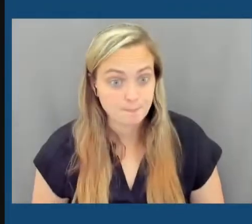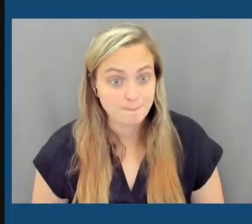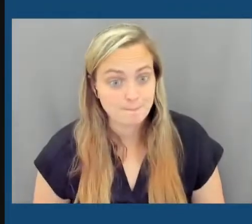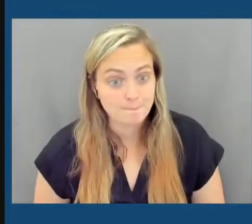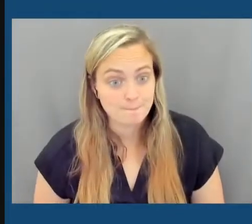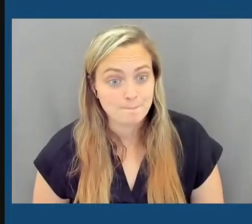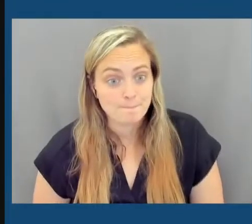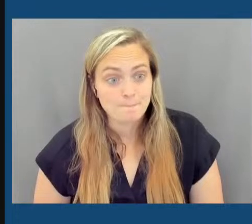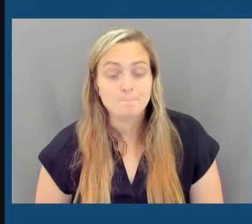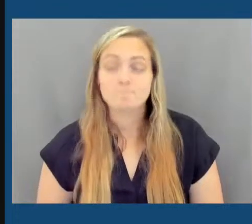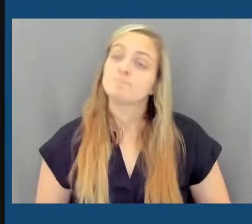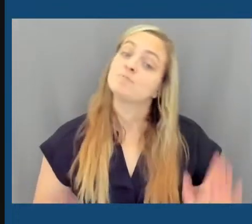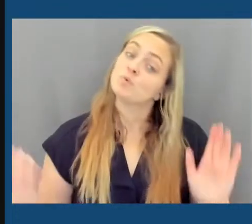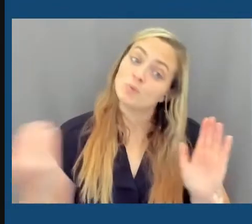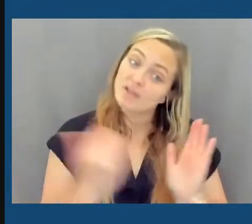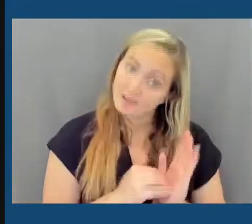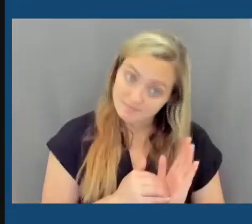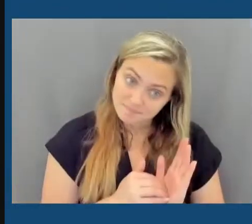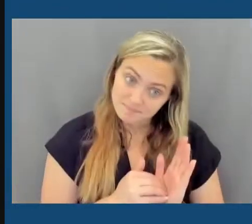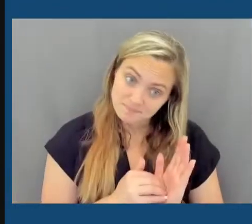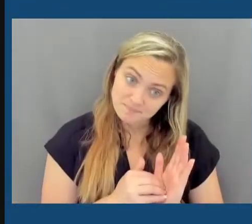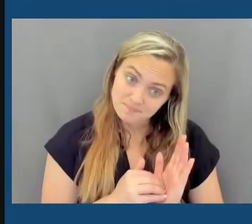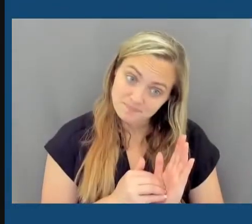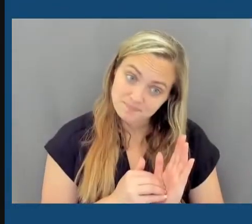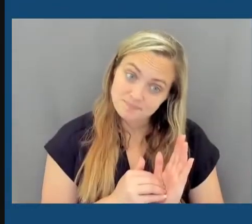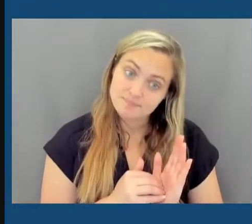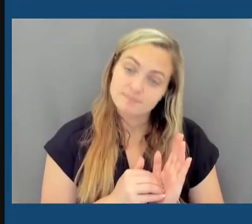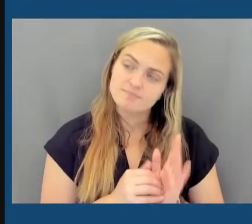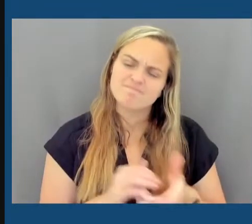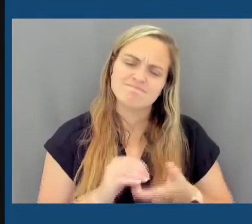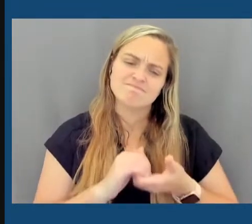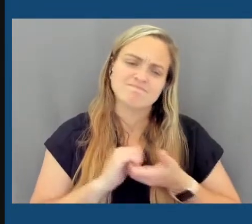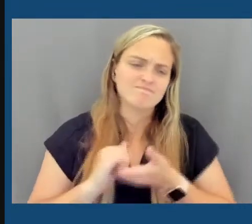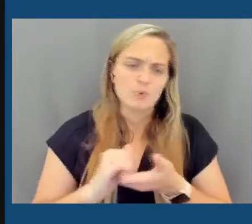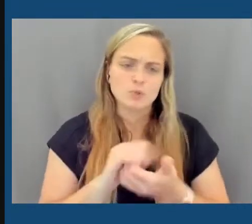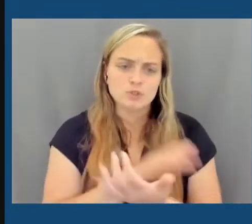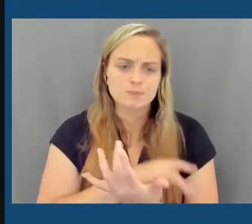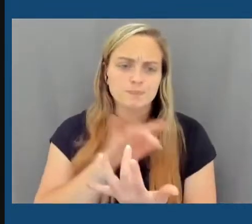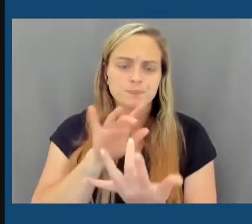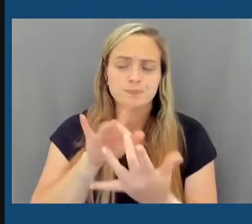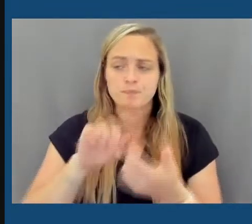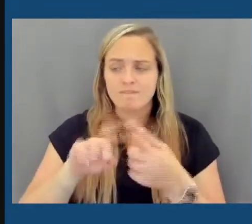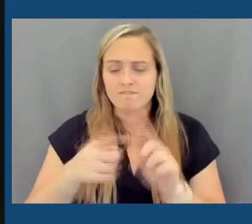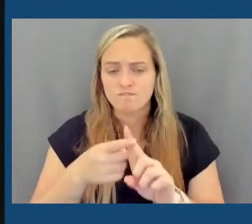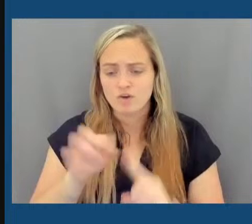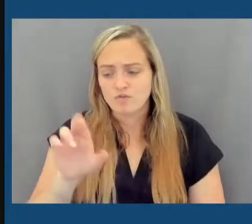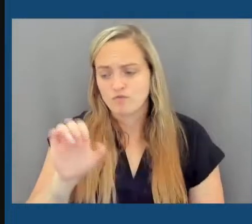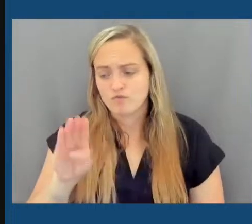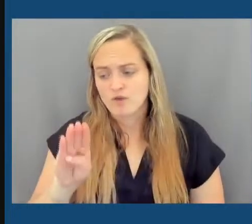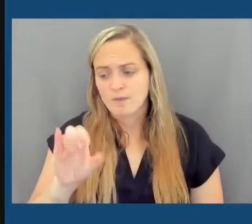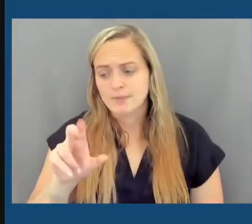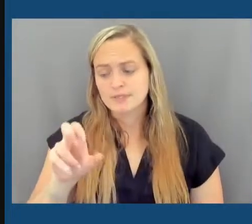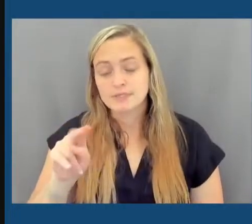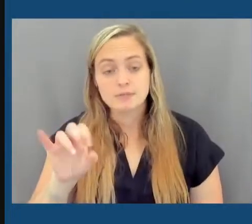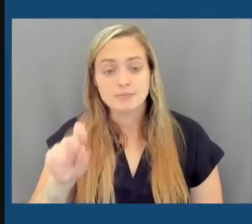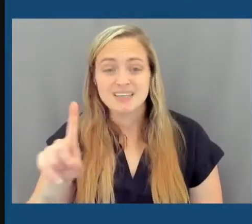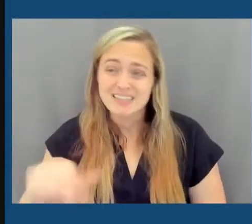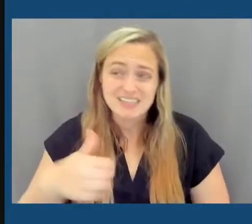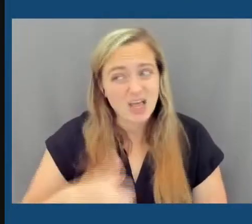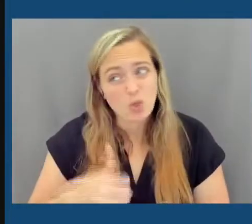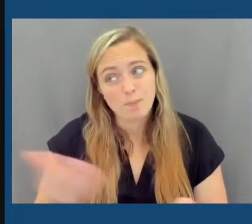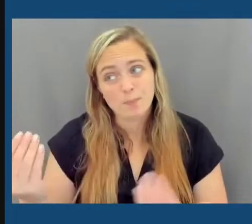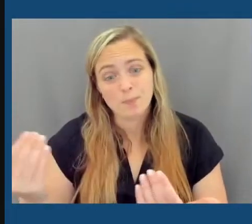So again, in the spirit of partnership, we reached out to our friends, my friend Rob Simpson in Center State, and we said, we need your help to do this